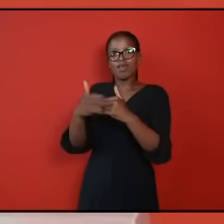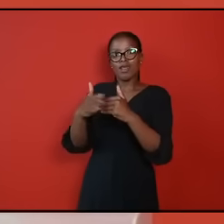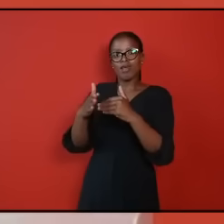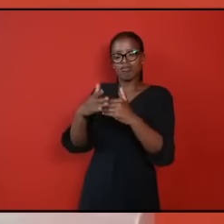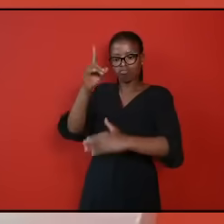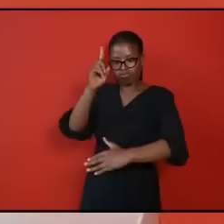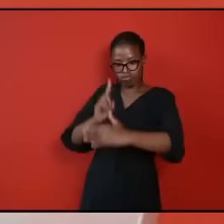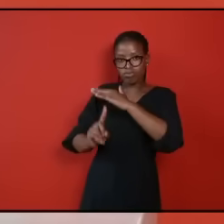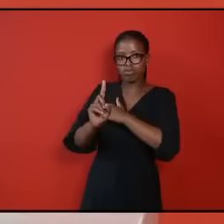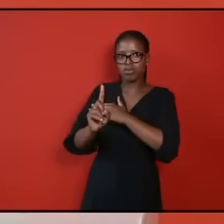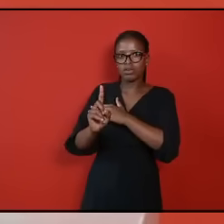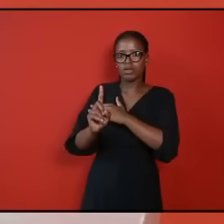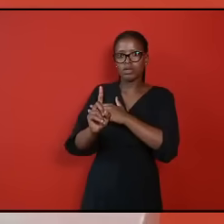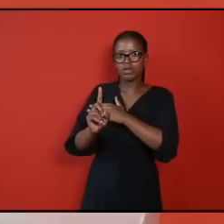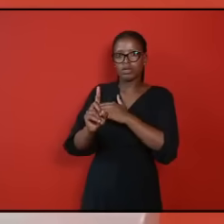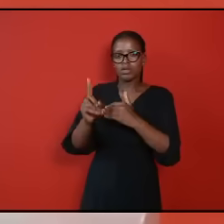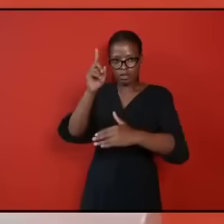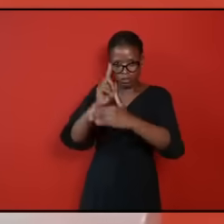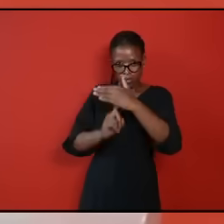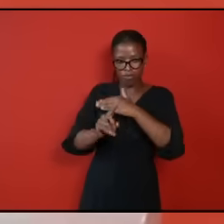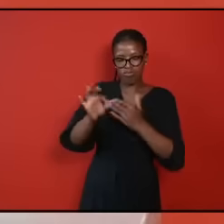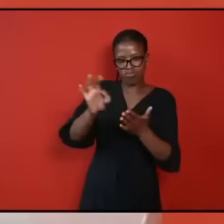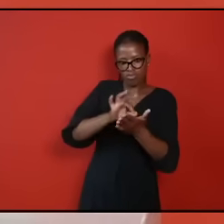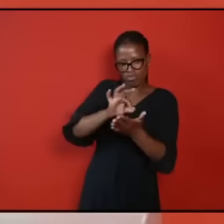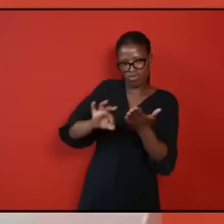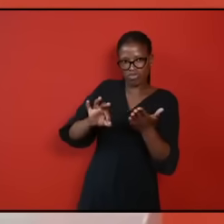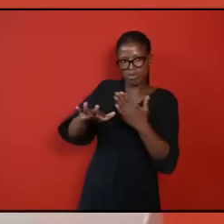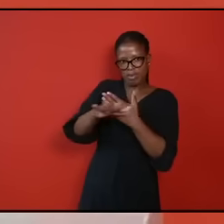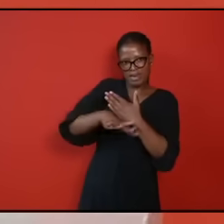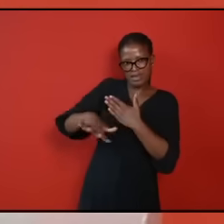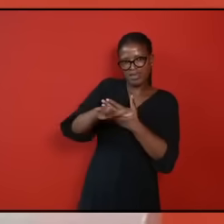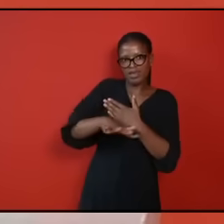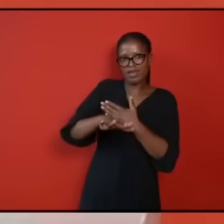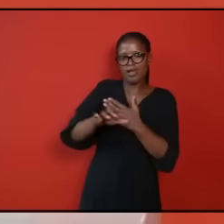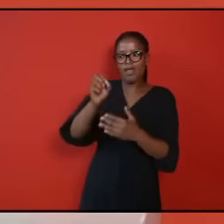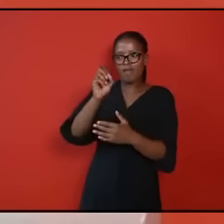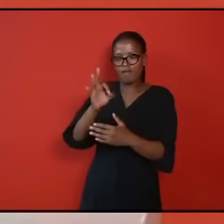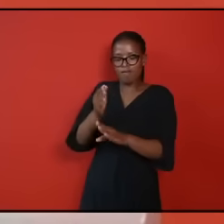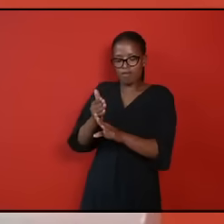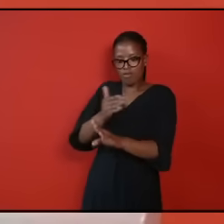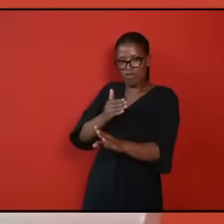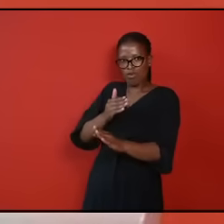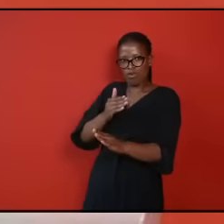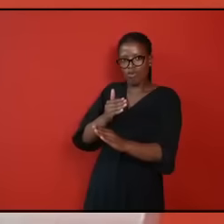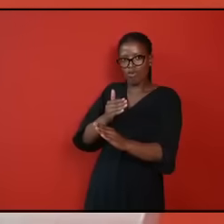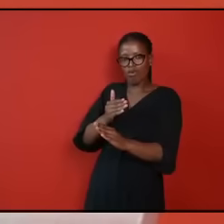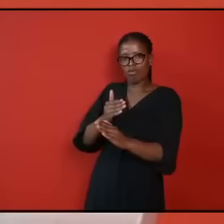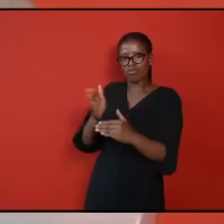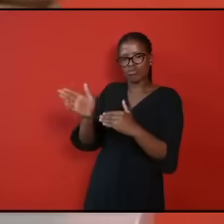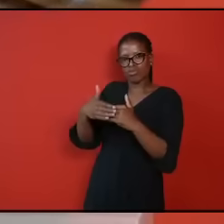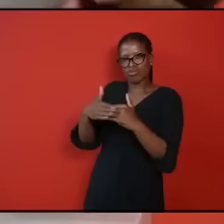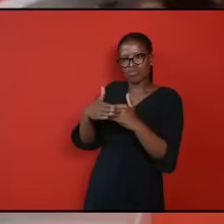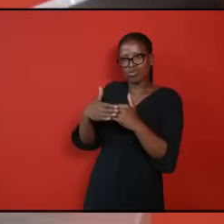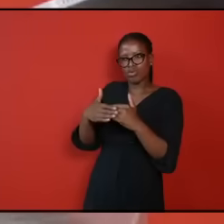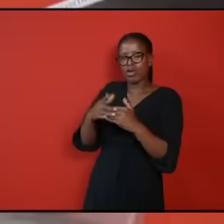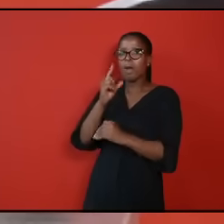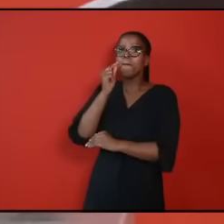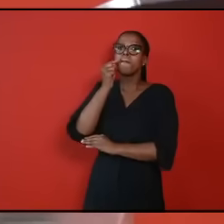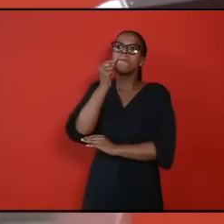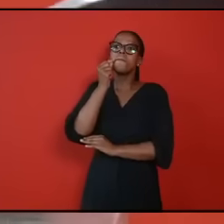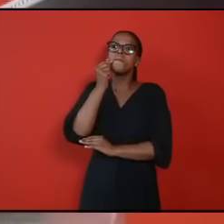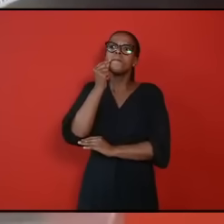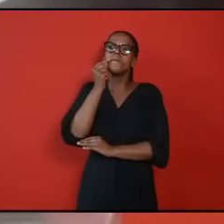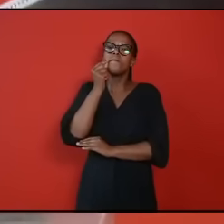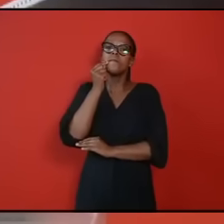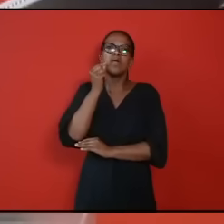door, not at the IEC, at the voting station, when you're about to enter a door, there is a man here. It's